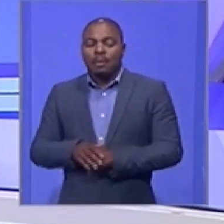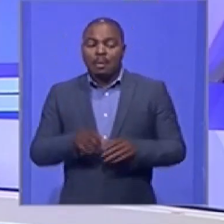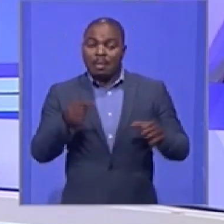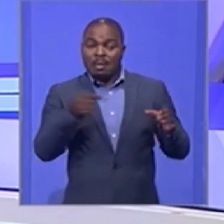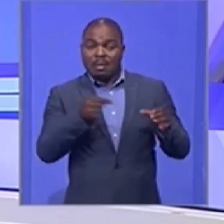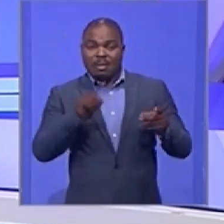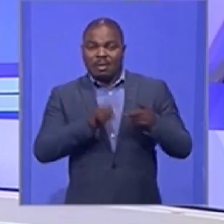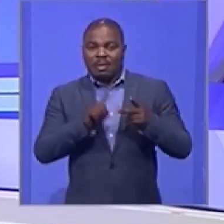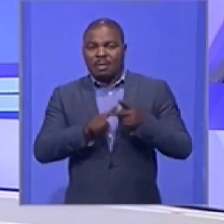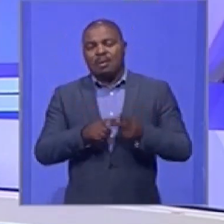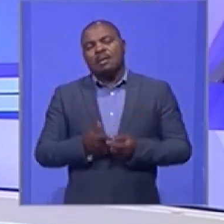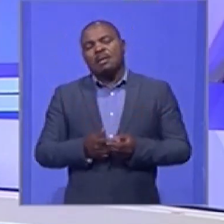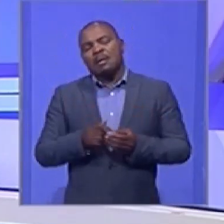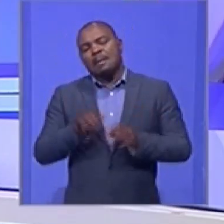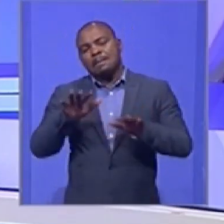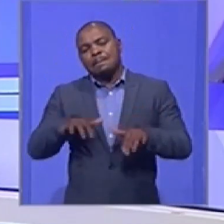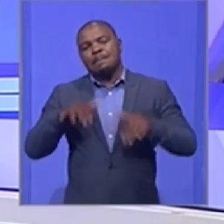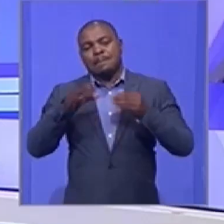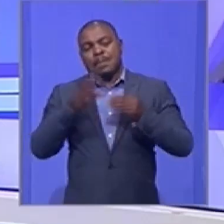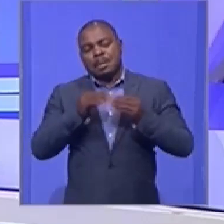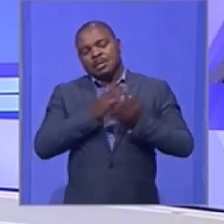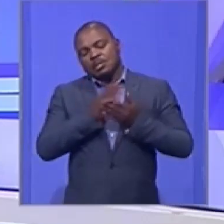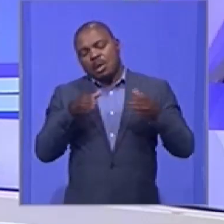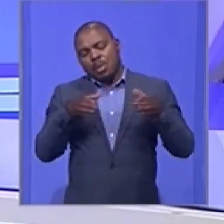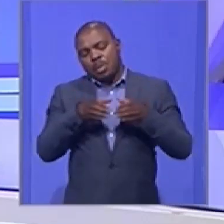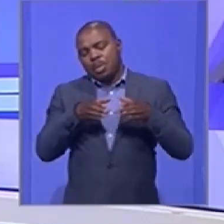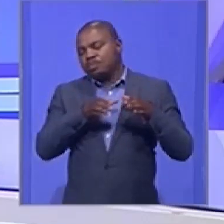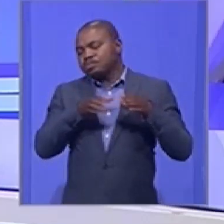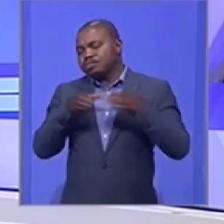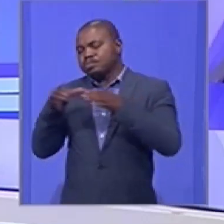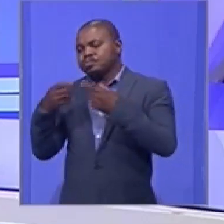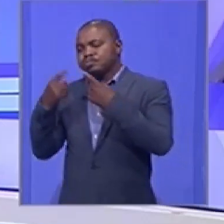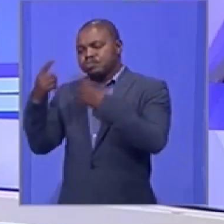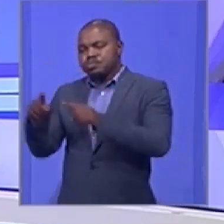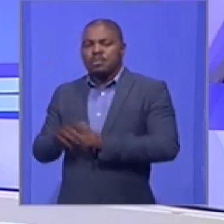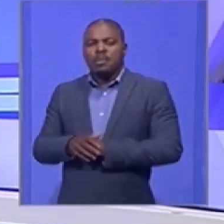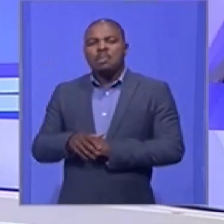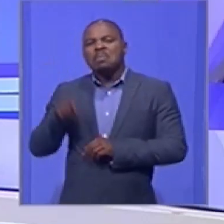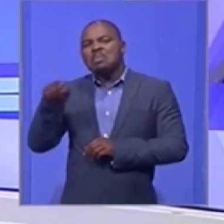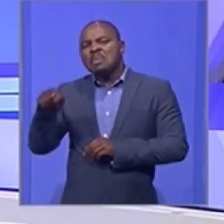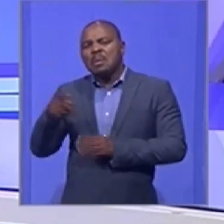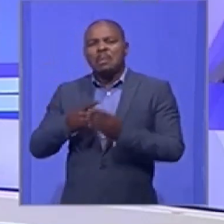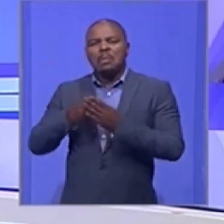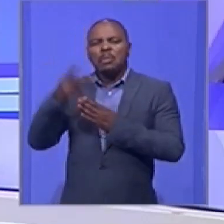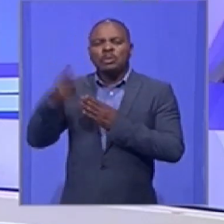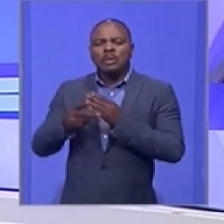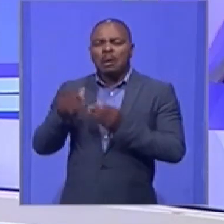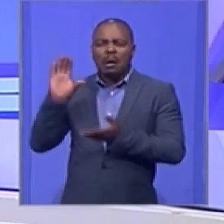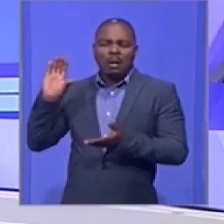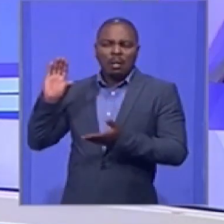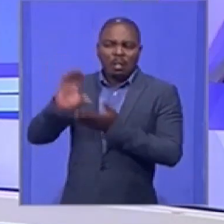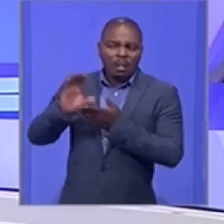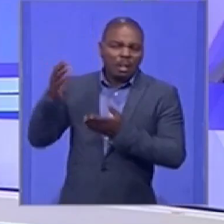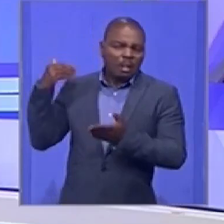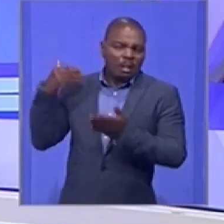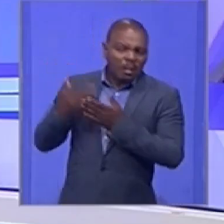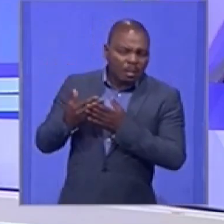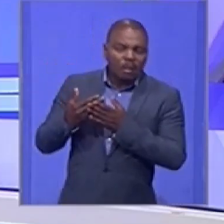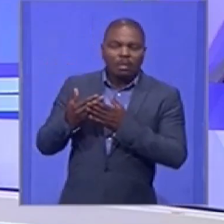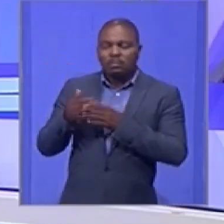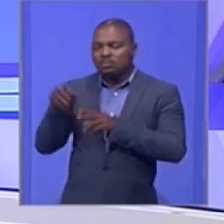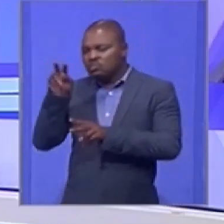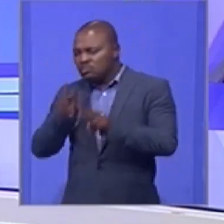le baeteledipele ba le mmalwa ba kokwanotheo molao ya porofense ba sekaseka kgatelopele e e dirilweng mo diporojekeng tsa puso